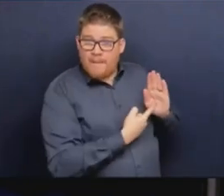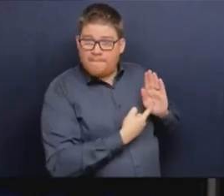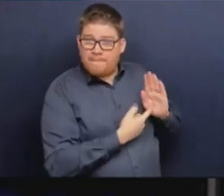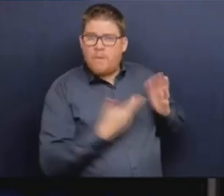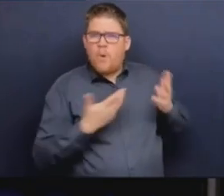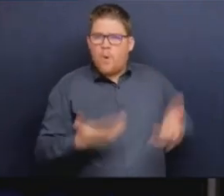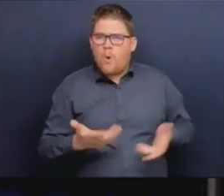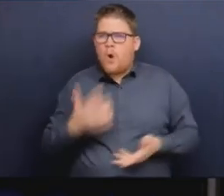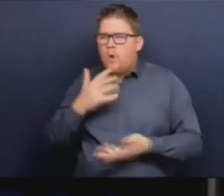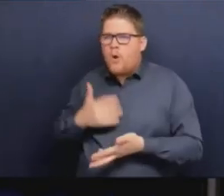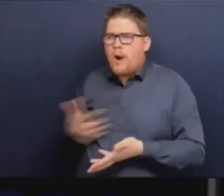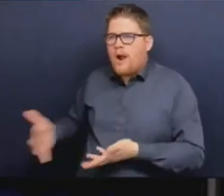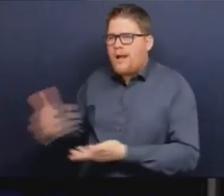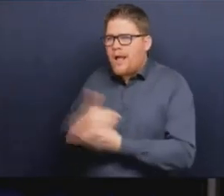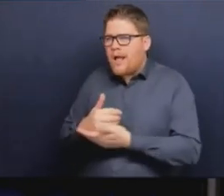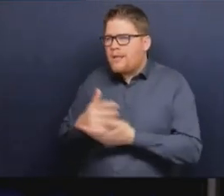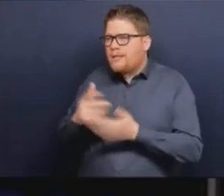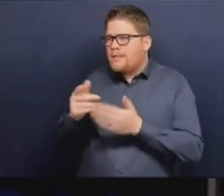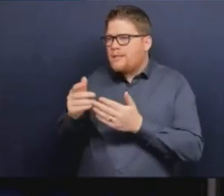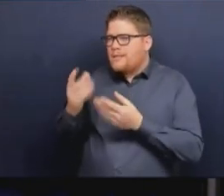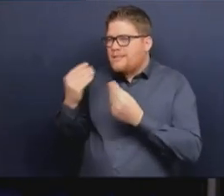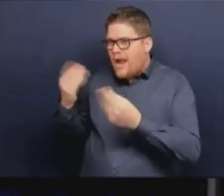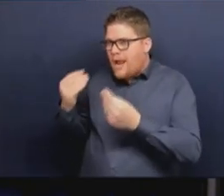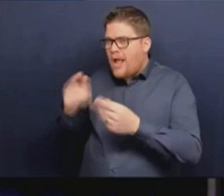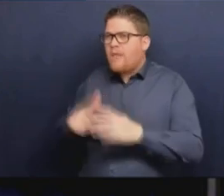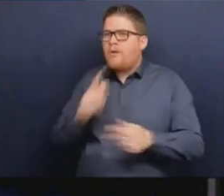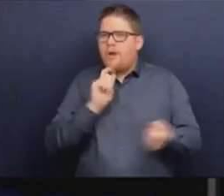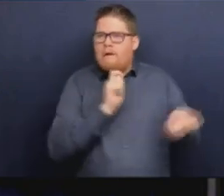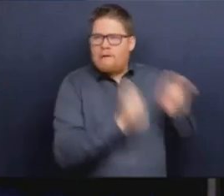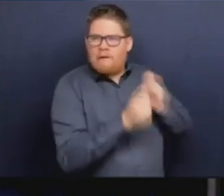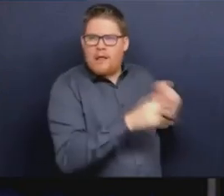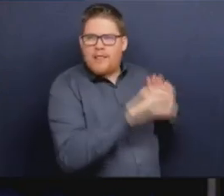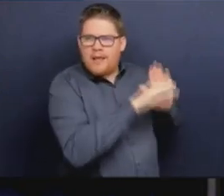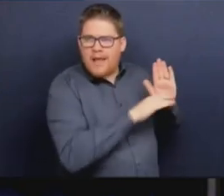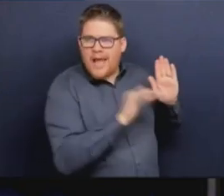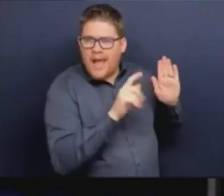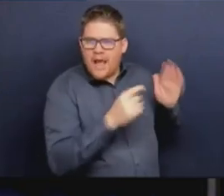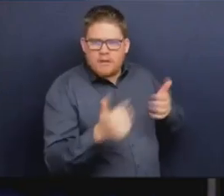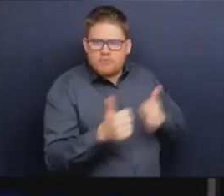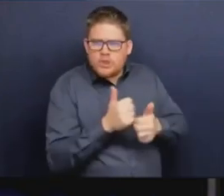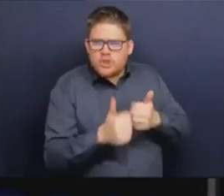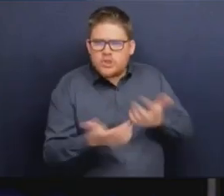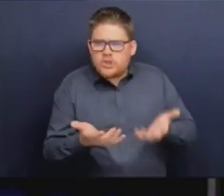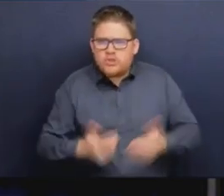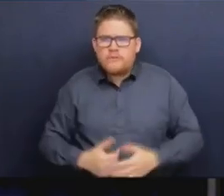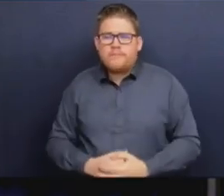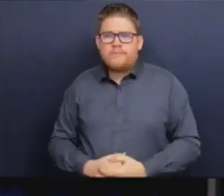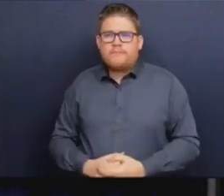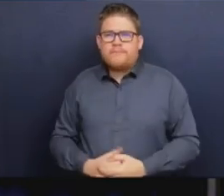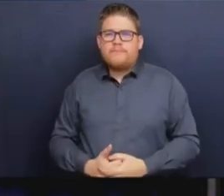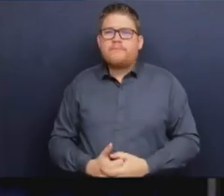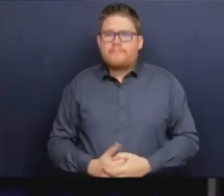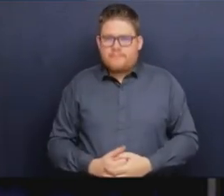the focus to start? As Premier has already mentioned, that we are moving